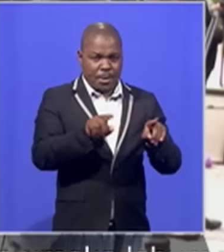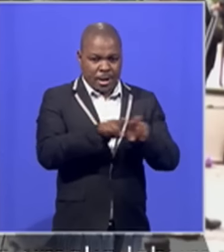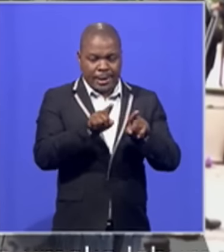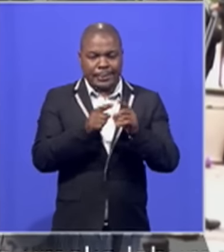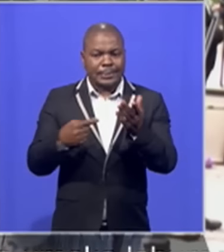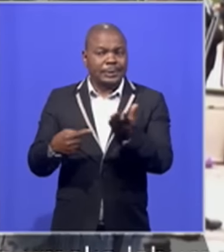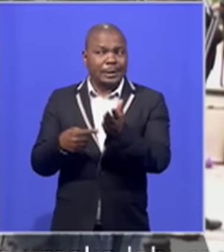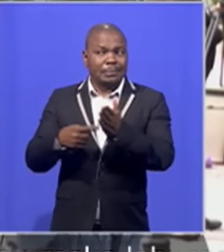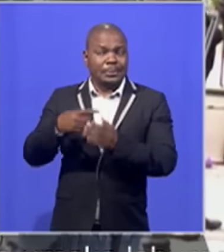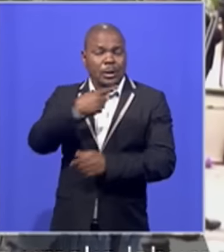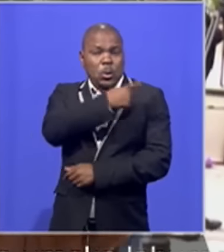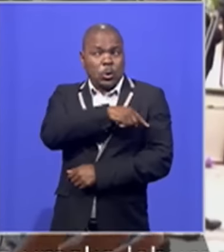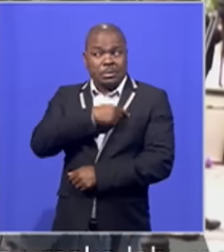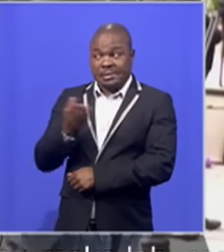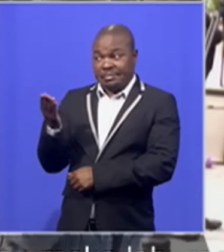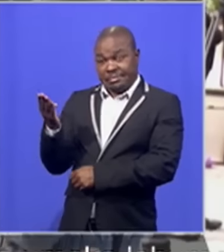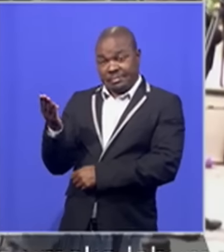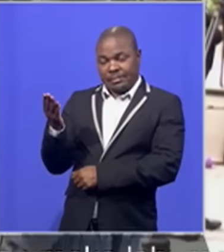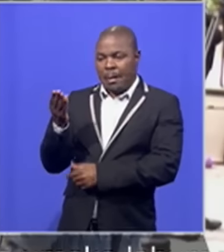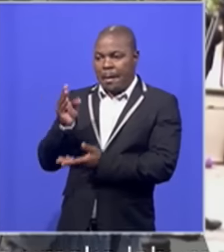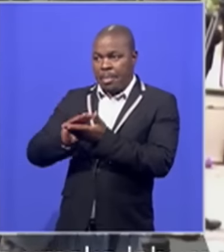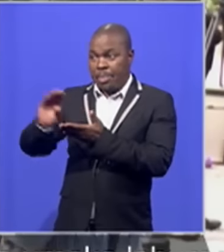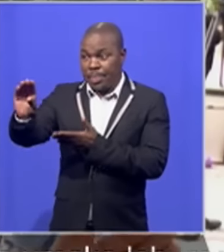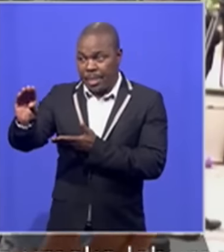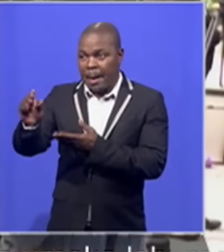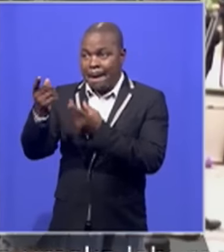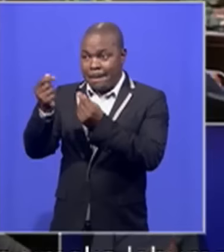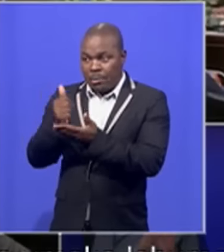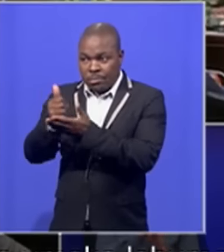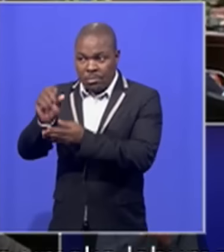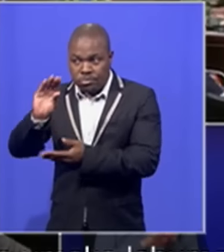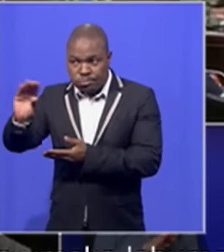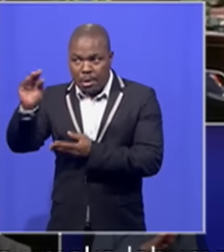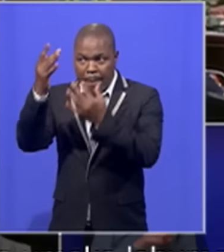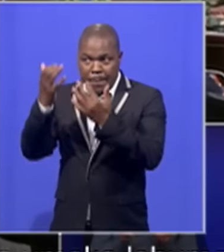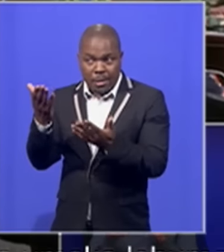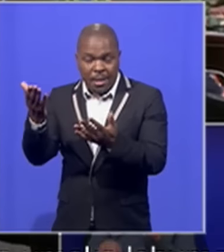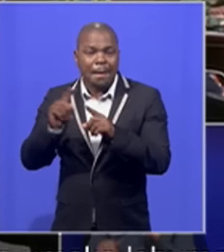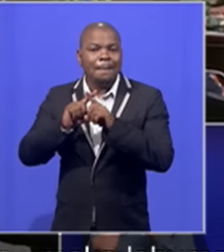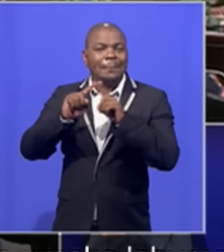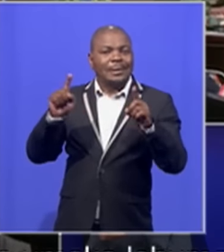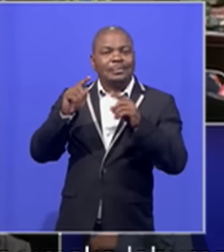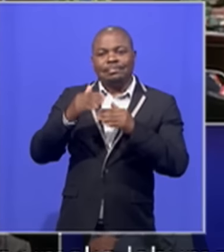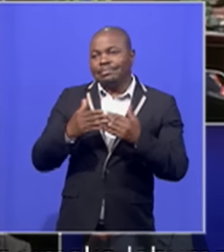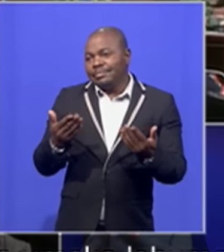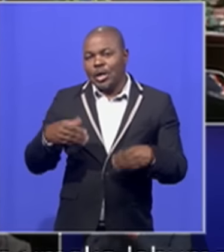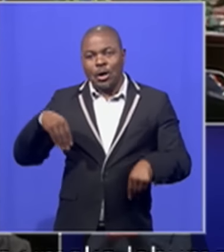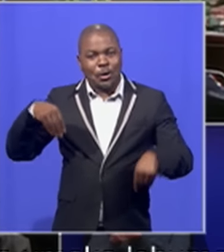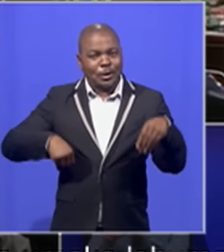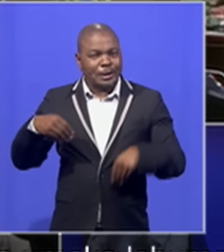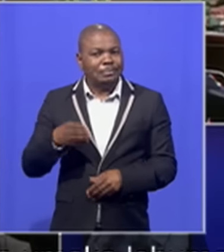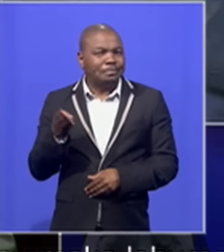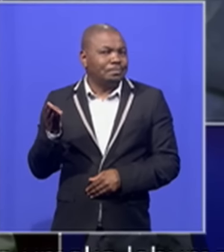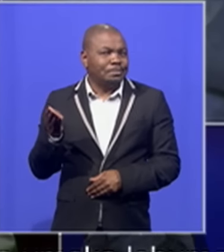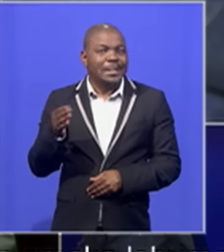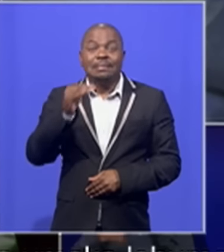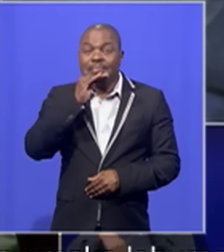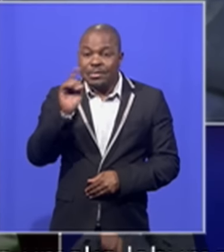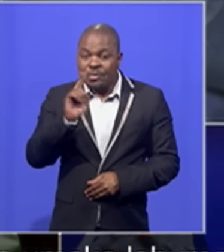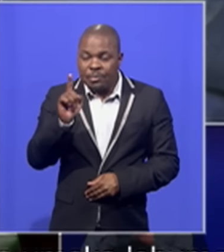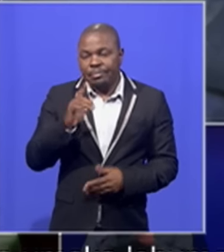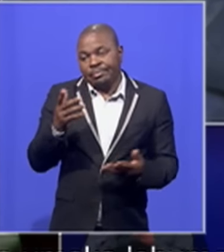le bo Tembisa jalo o ka tsenya madi mo boekelong o re budget ya health kie mara ga ona le corruption mo ga re kitla